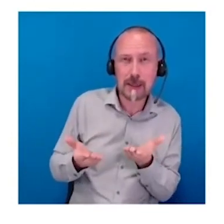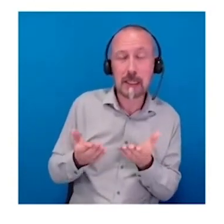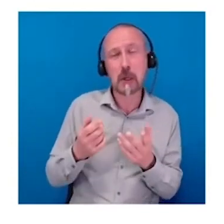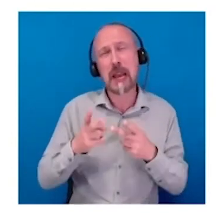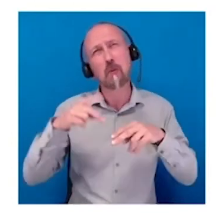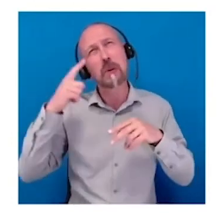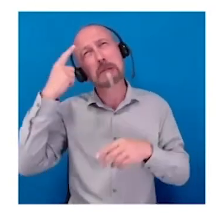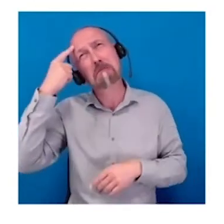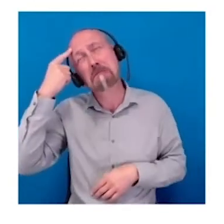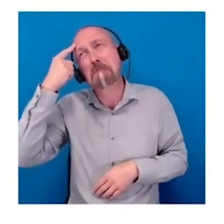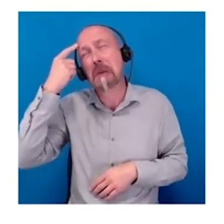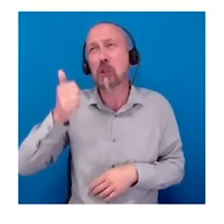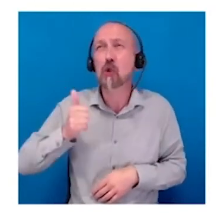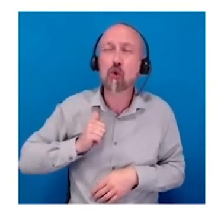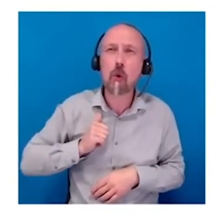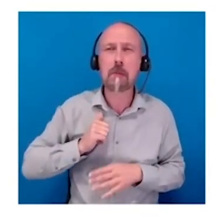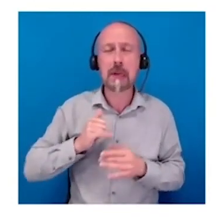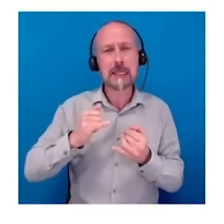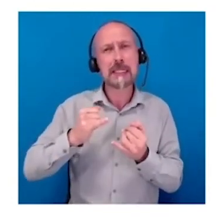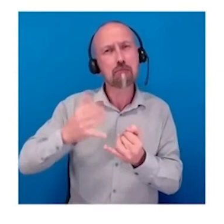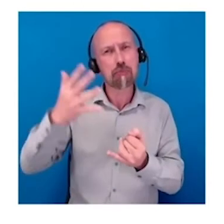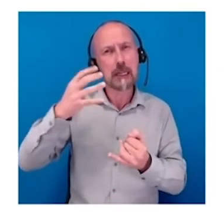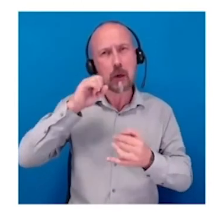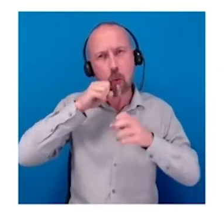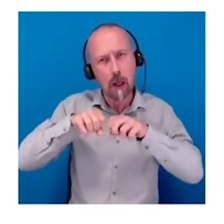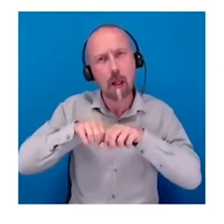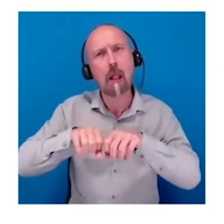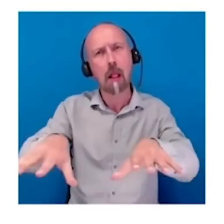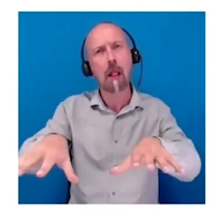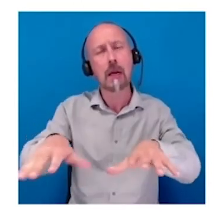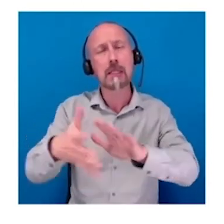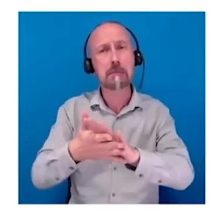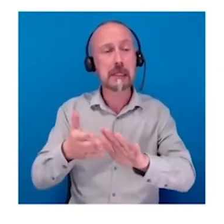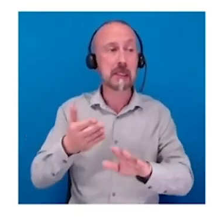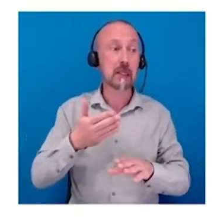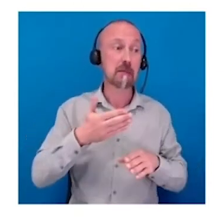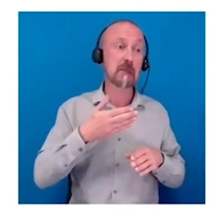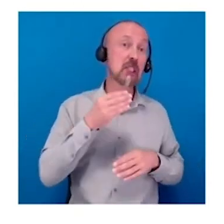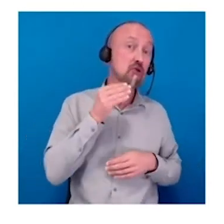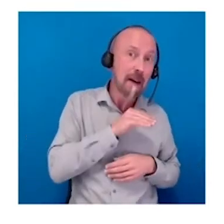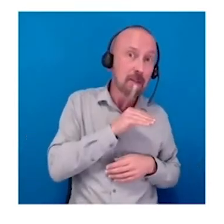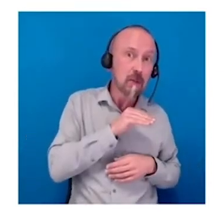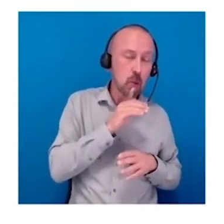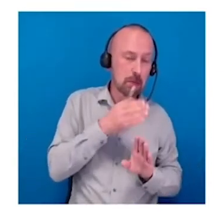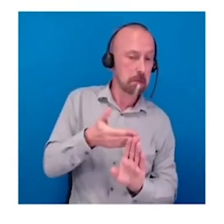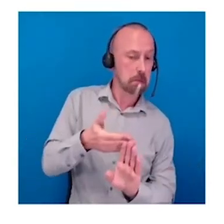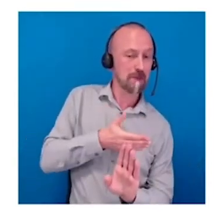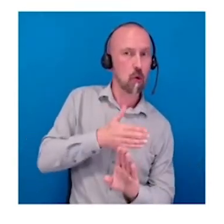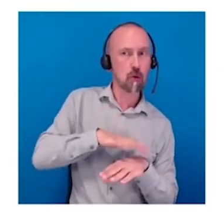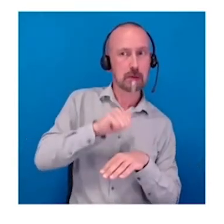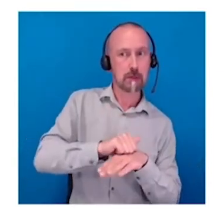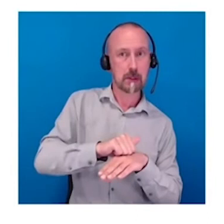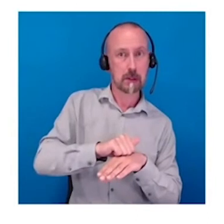working draft this side of Christmas, and then, you know, engagement, you know, up and out to